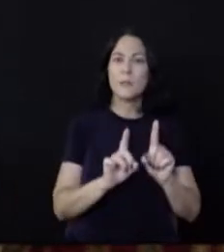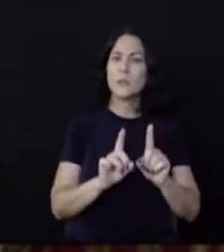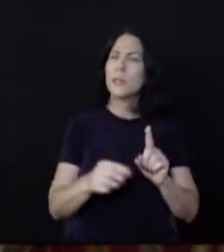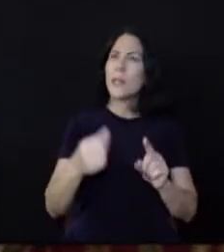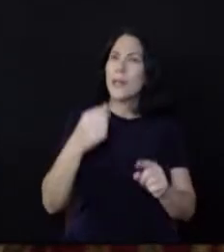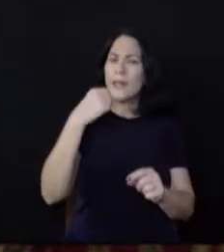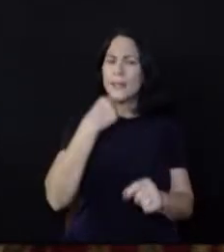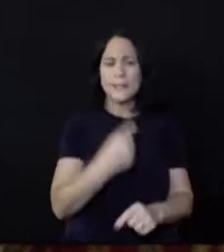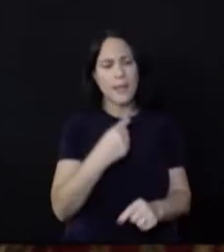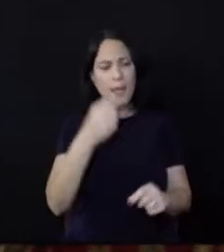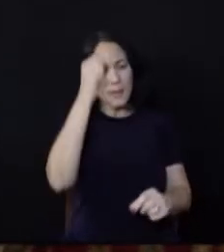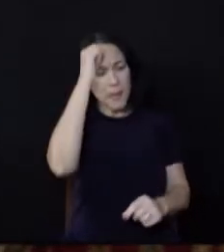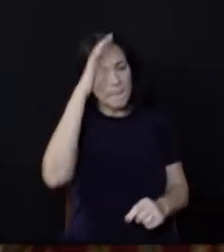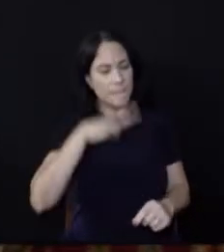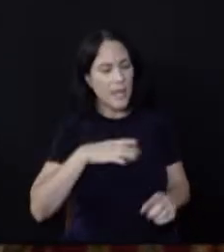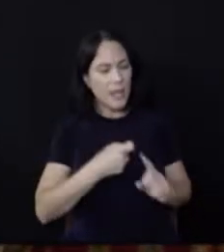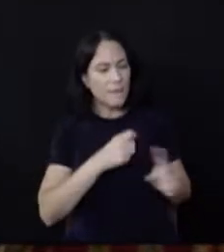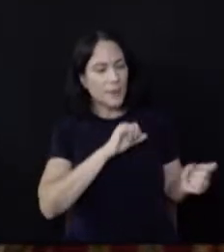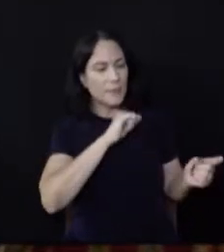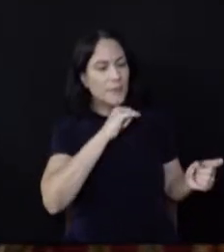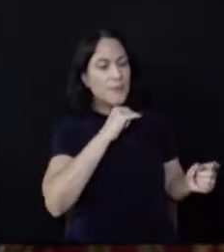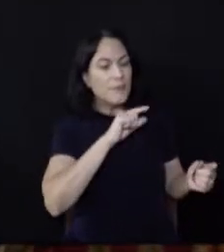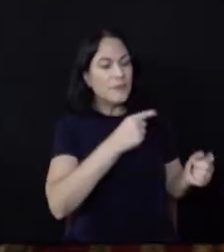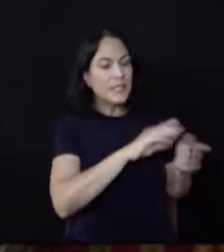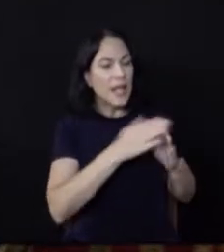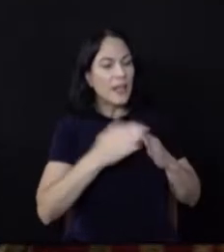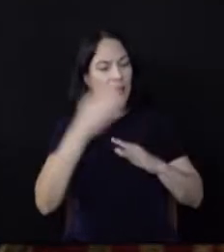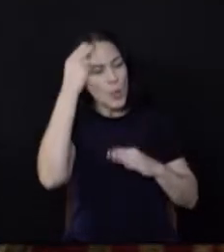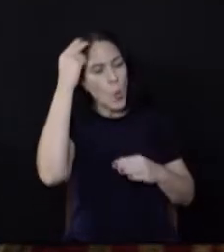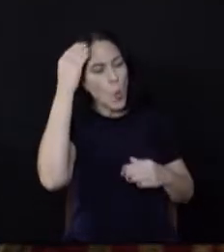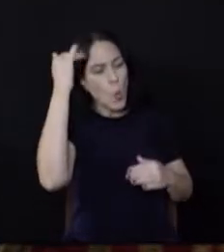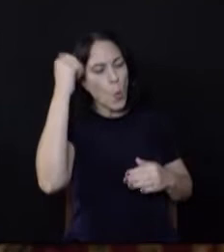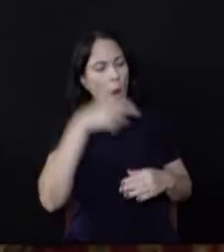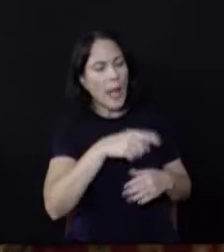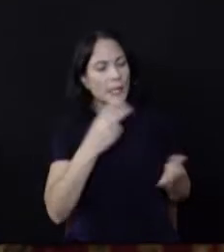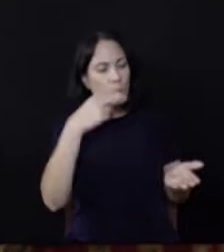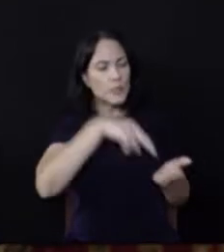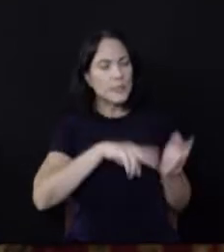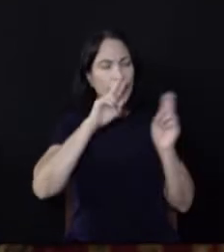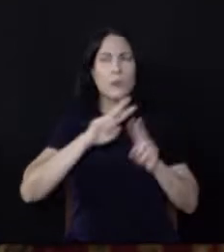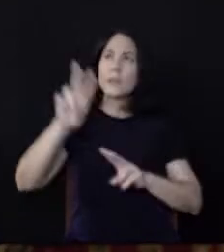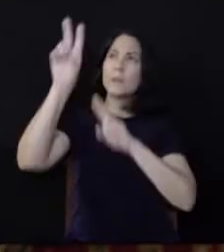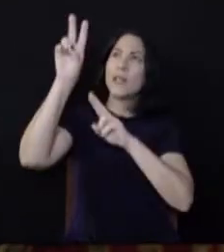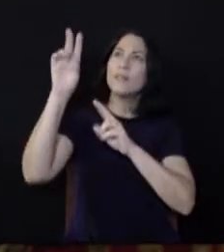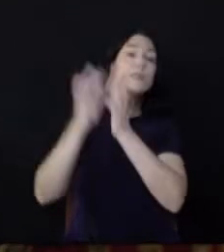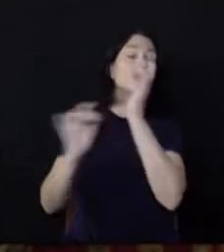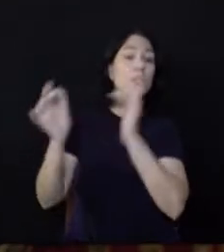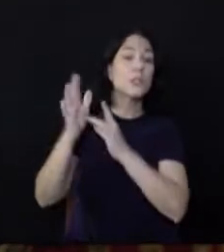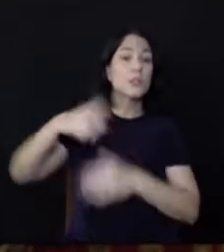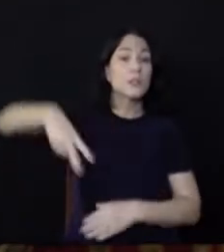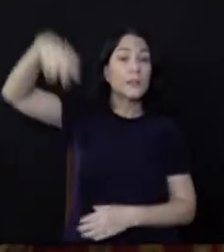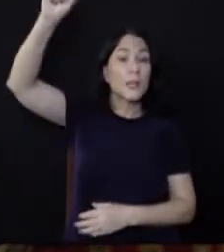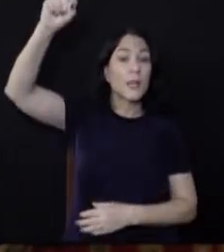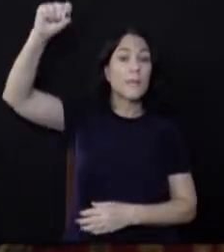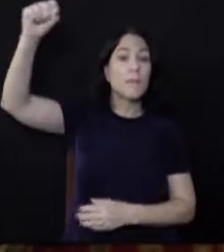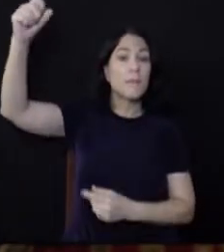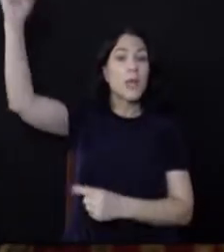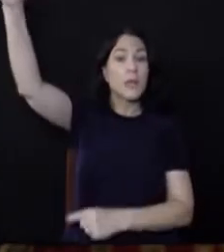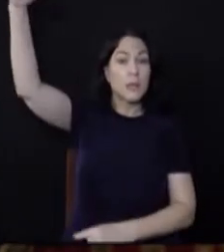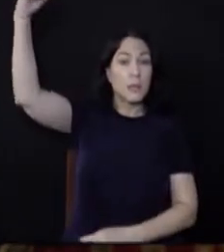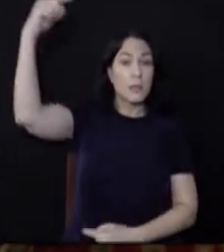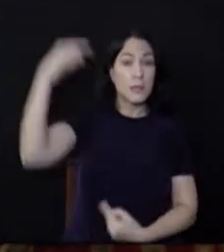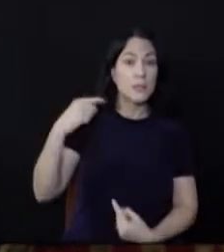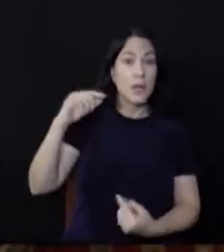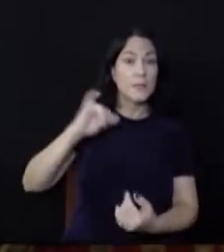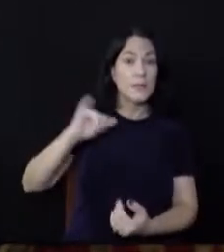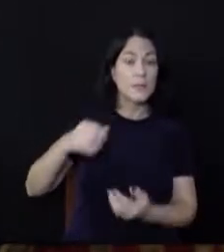Galilee, why do you stand looking into heaven? This Jesus, who is taken up from you into heaven, will come in the same way